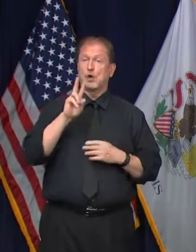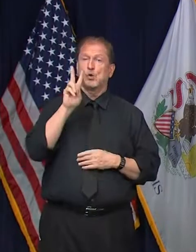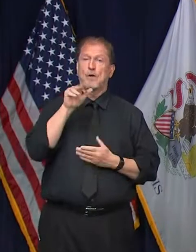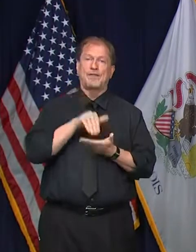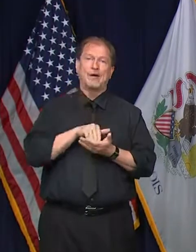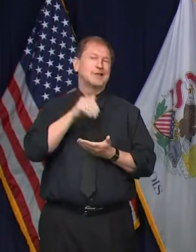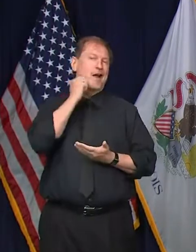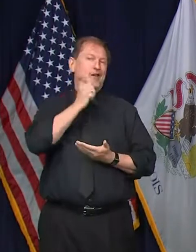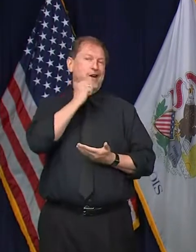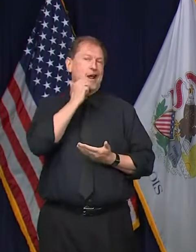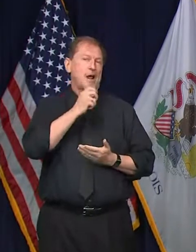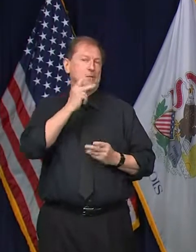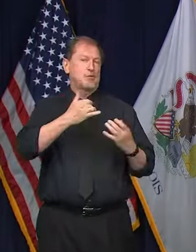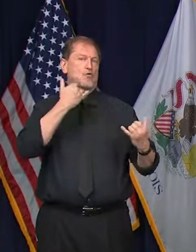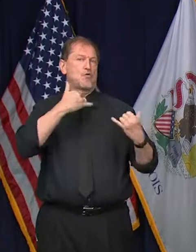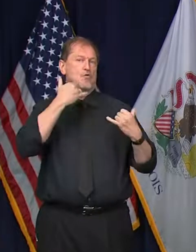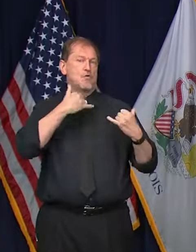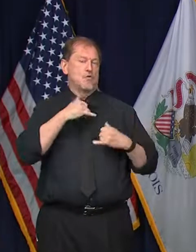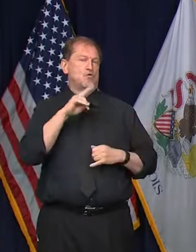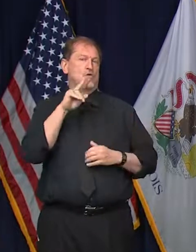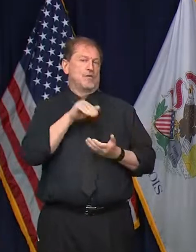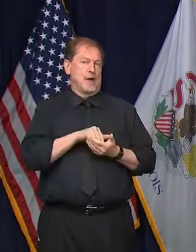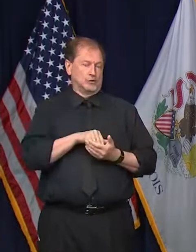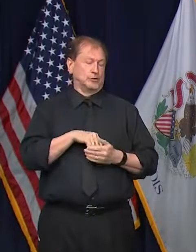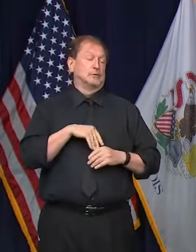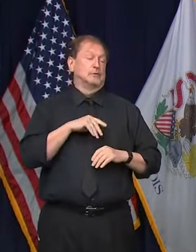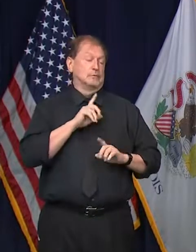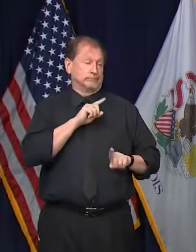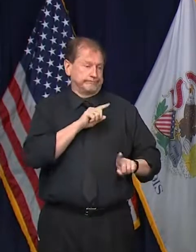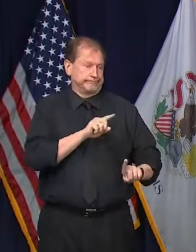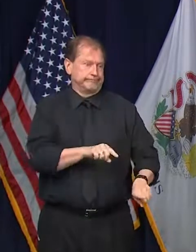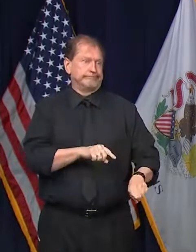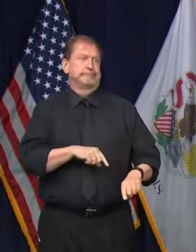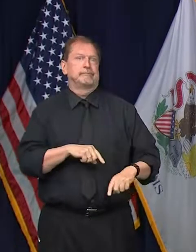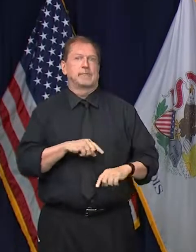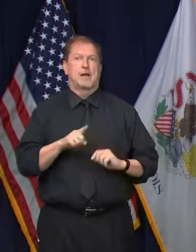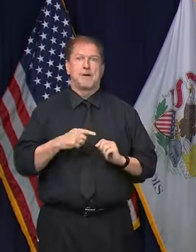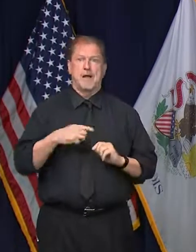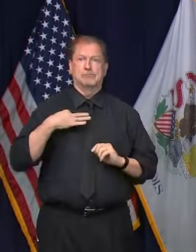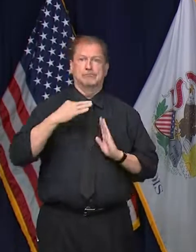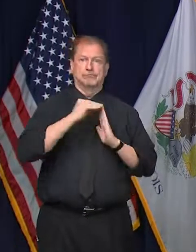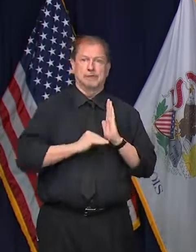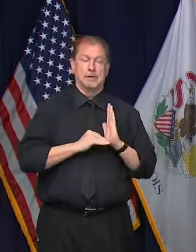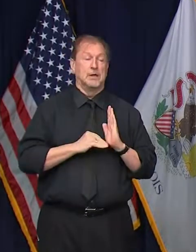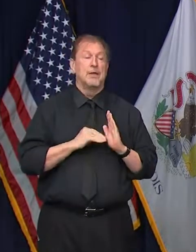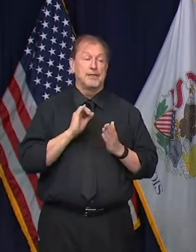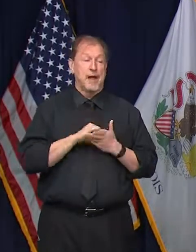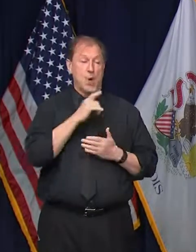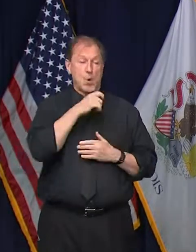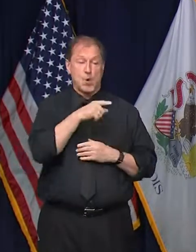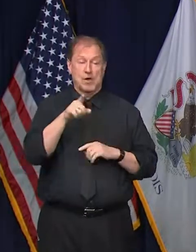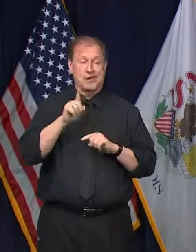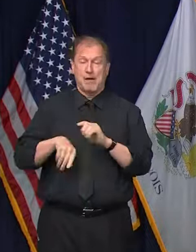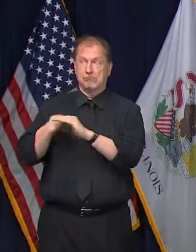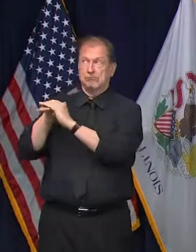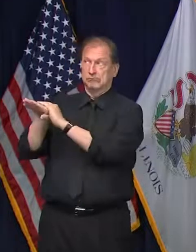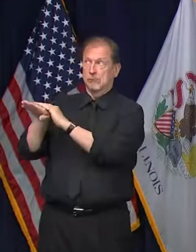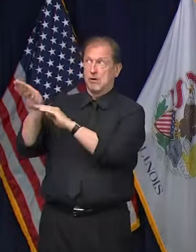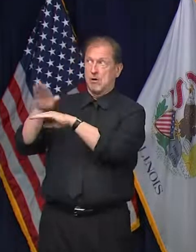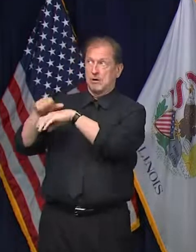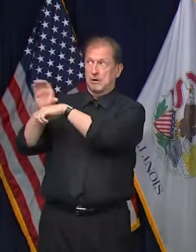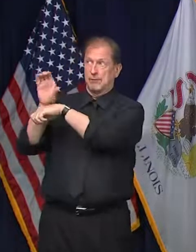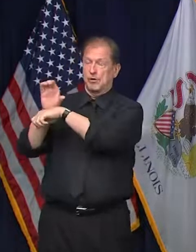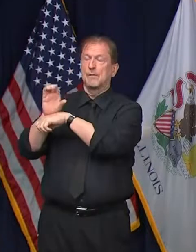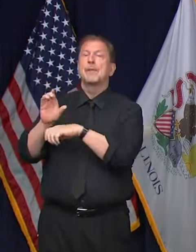continue to work very, very hard to respond to people who could not get their application filed online. But again, I want to say